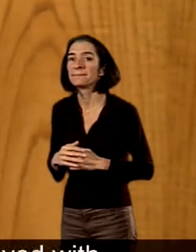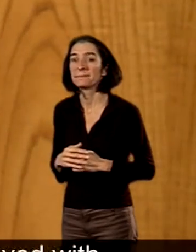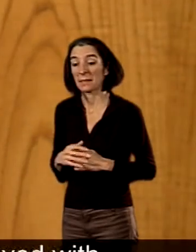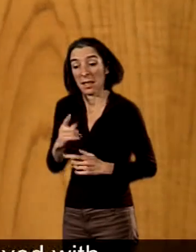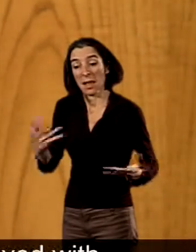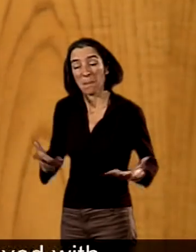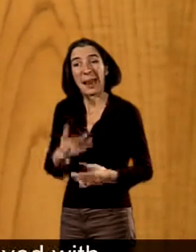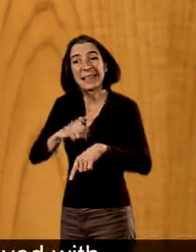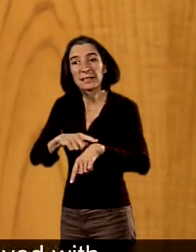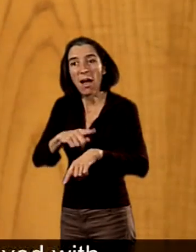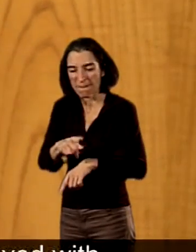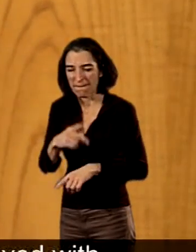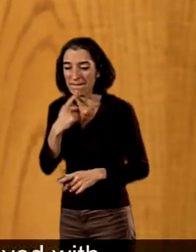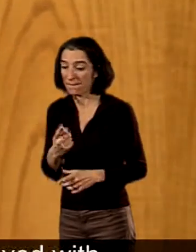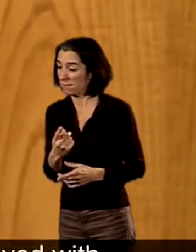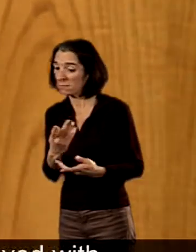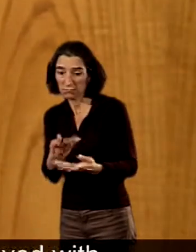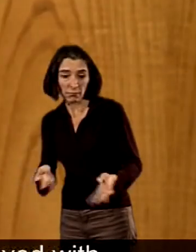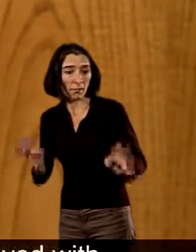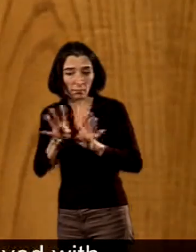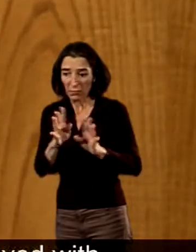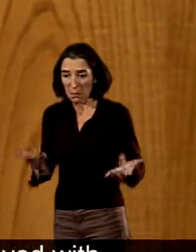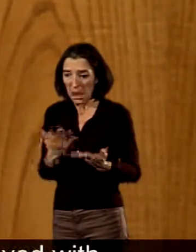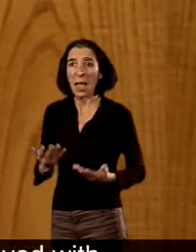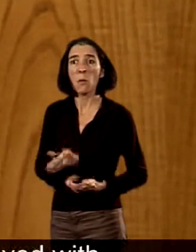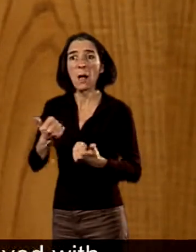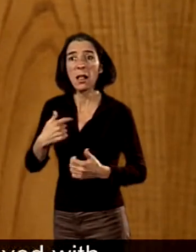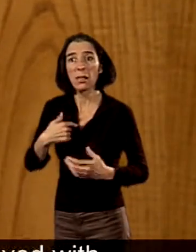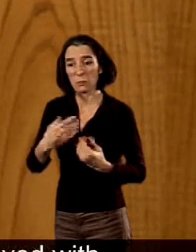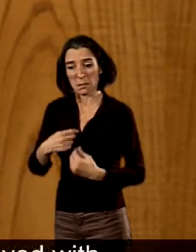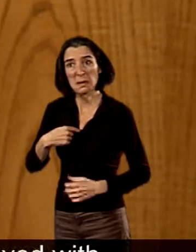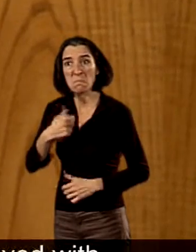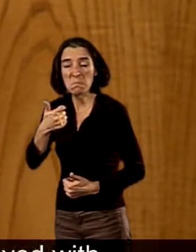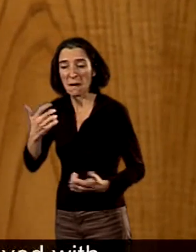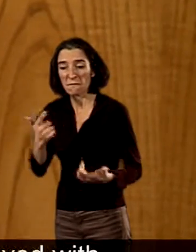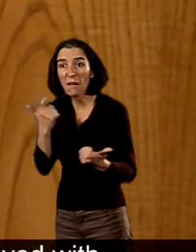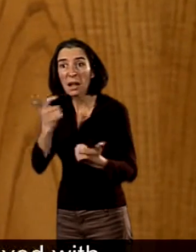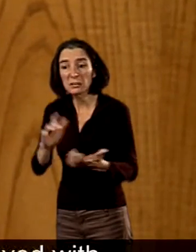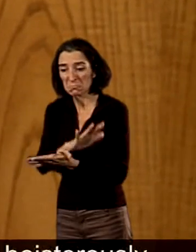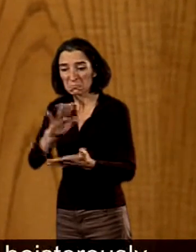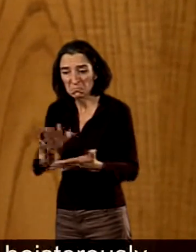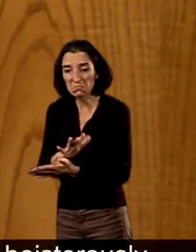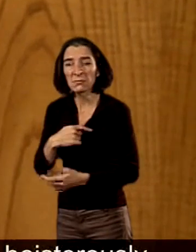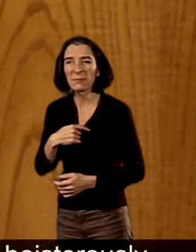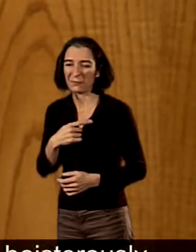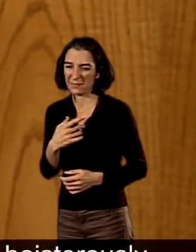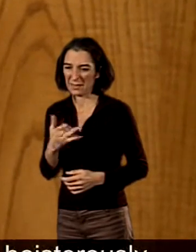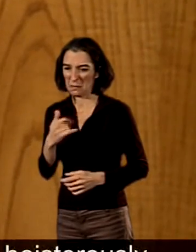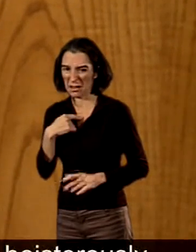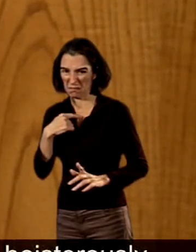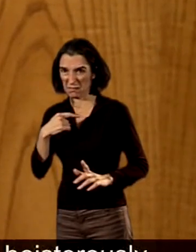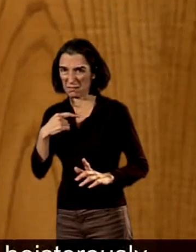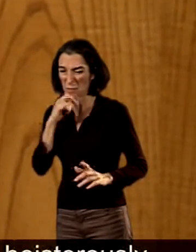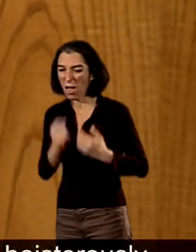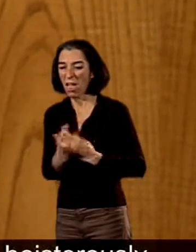at playtimes everybody played with me, and it was really fun. And even though sometimes I played